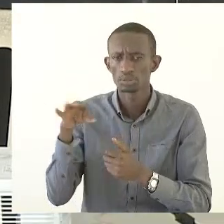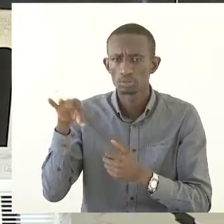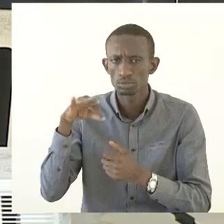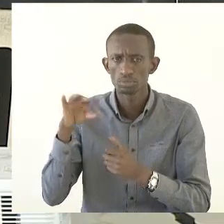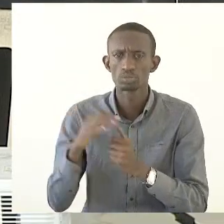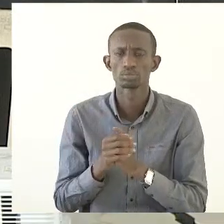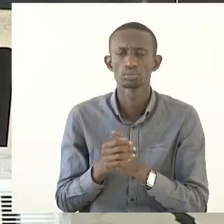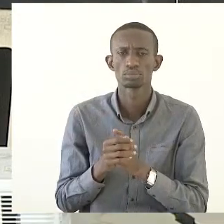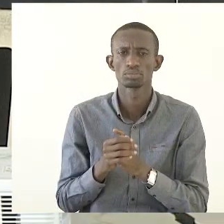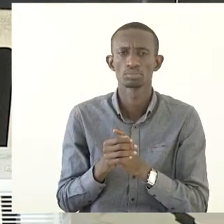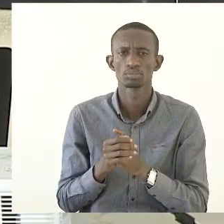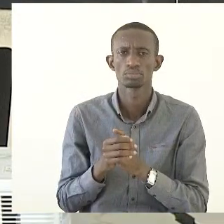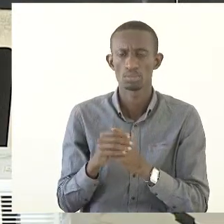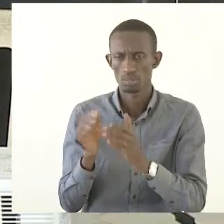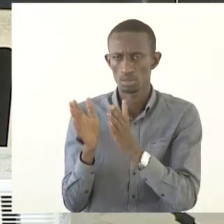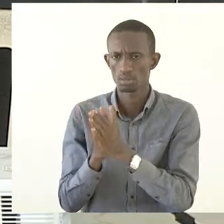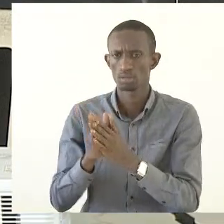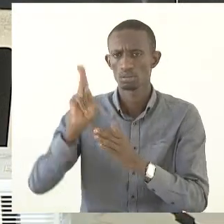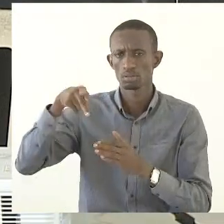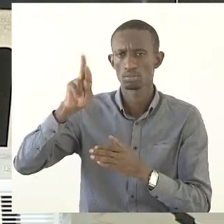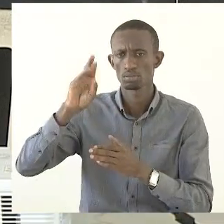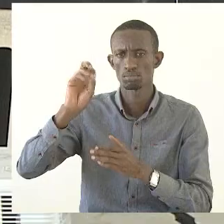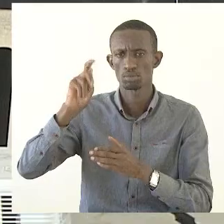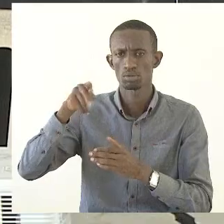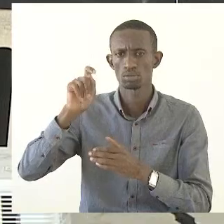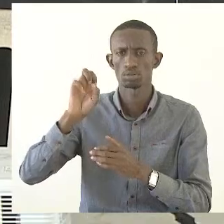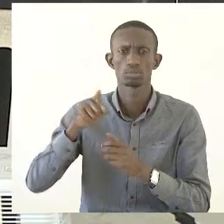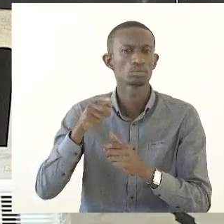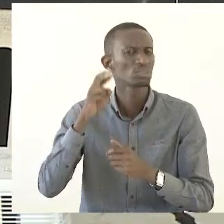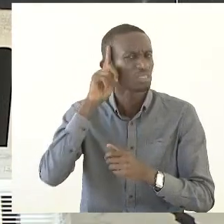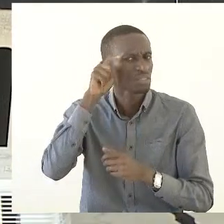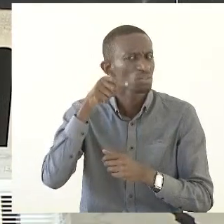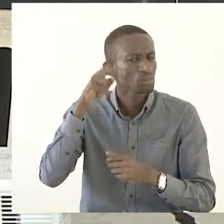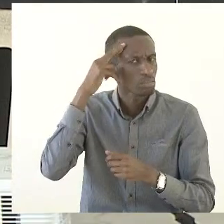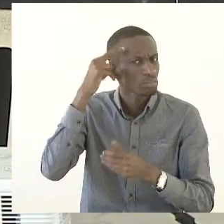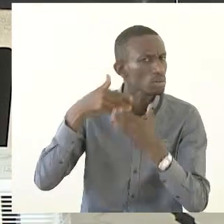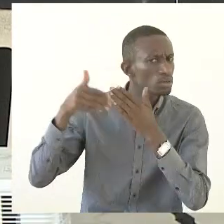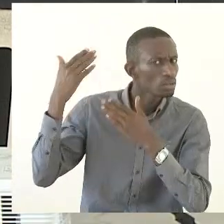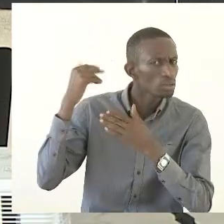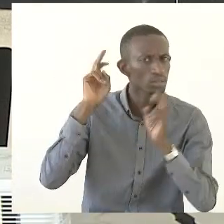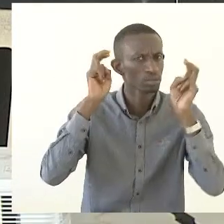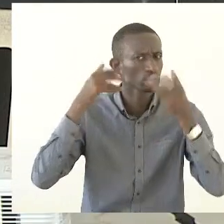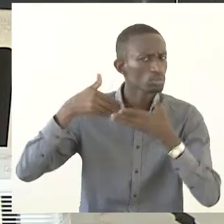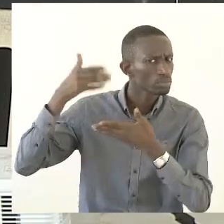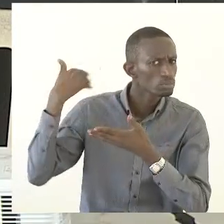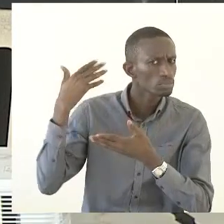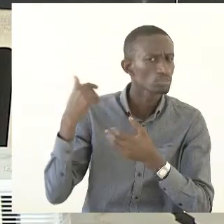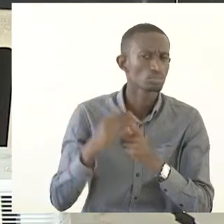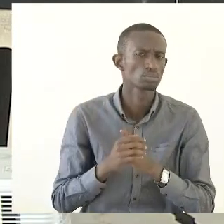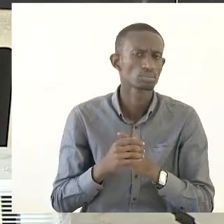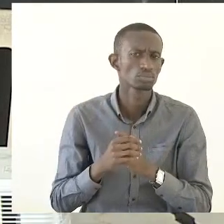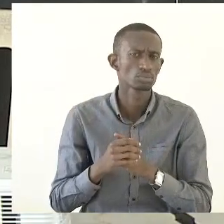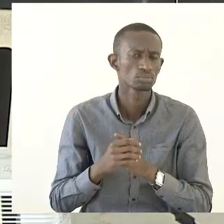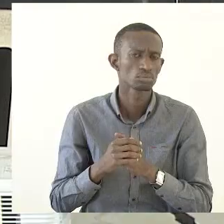lesson. The previous lesson was concerning about testing of the first